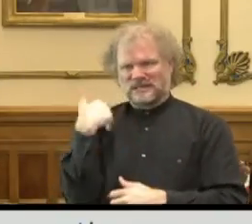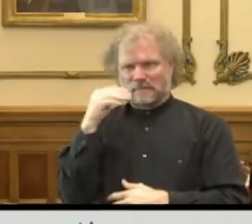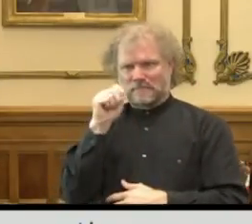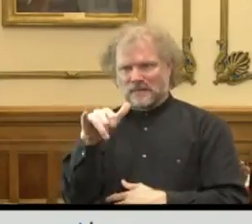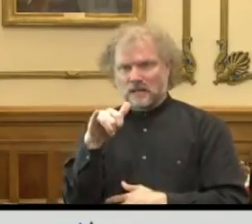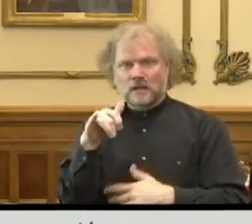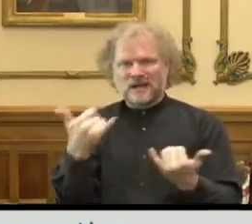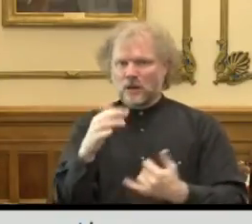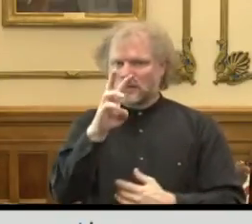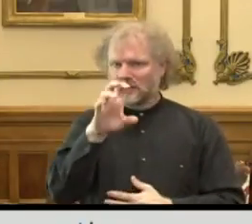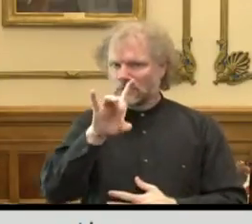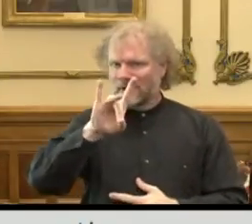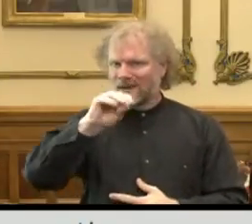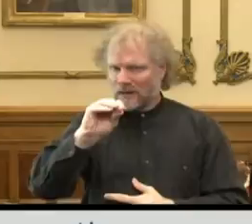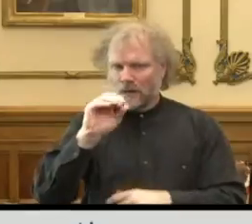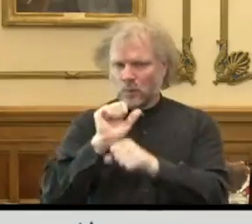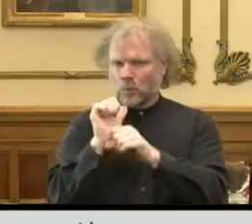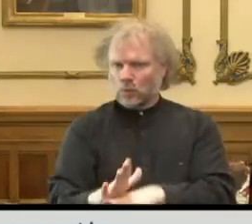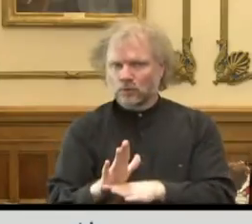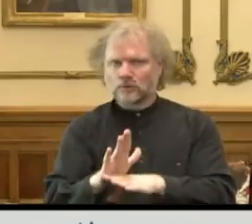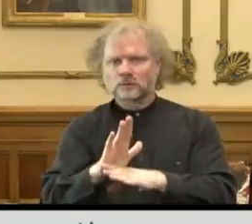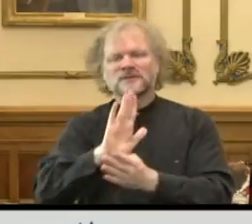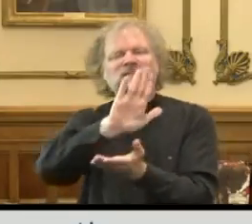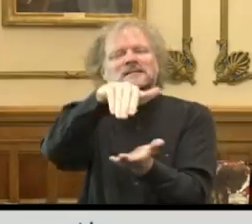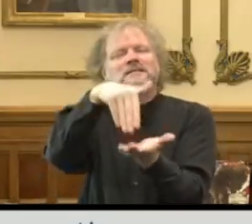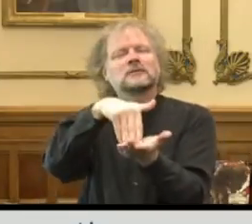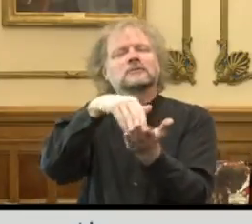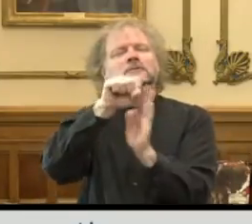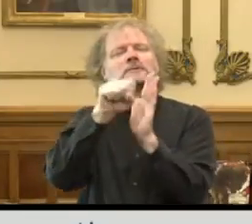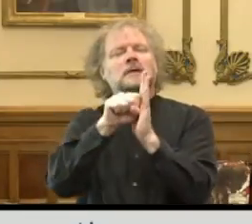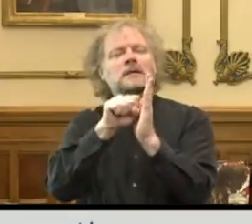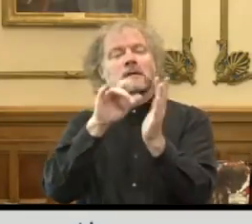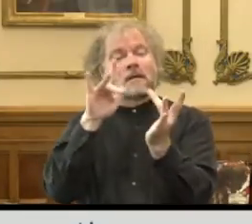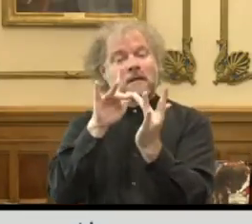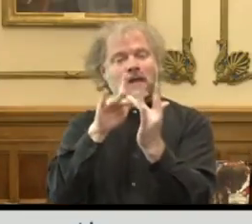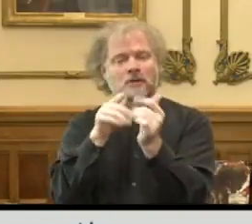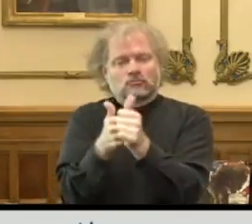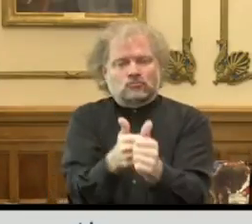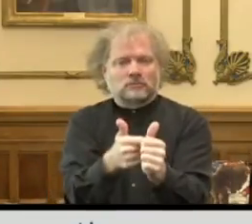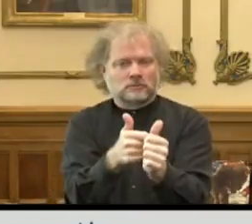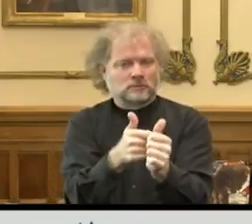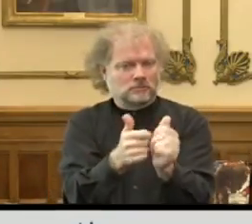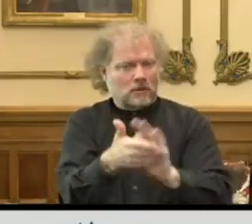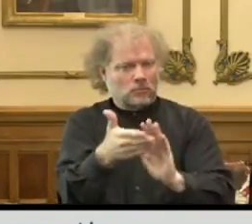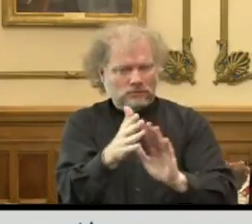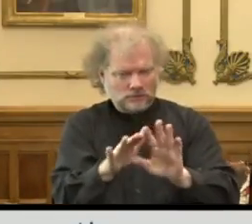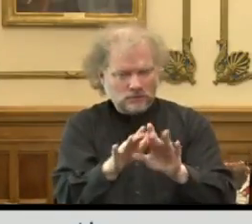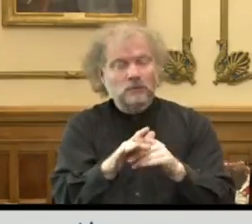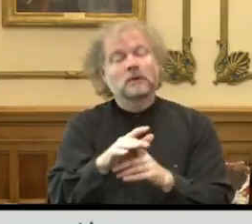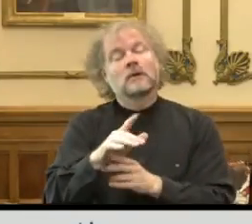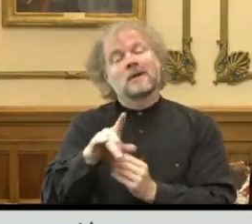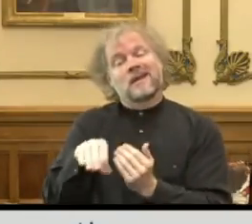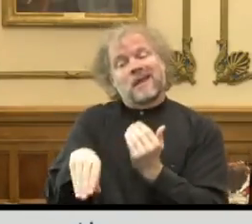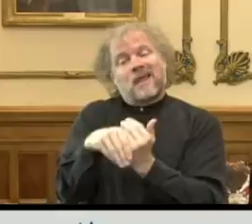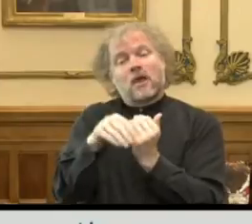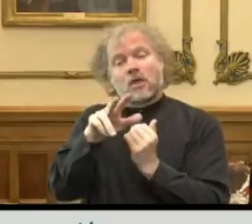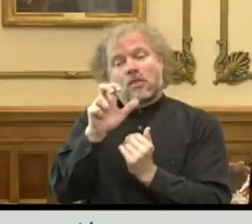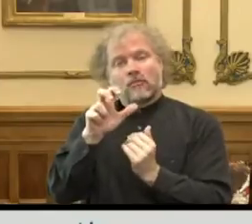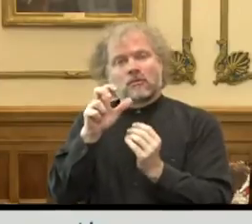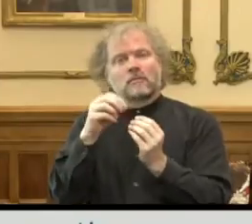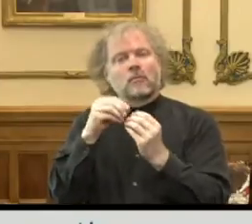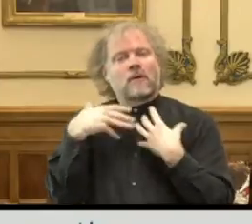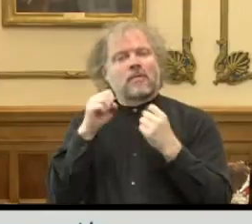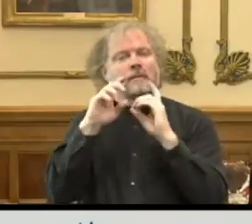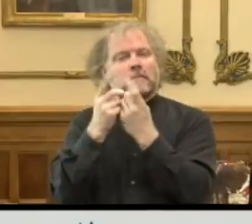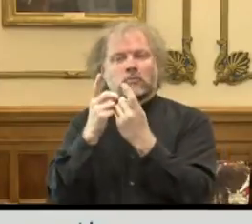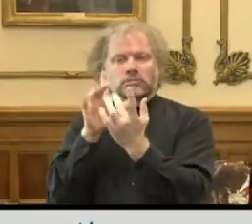have 680 employed at the centralized state contact tracing operation. When you add the nearly 300 local health department